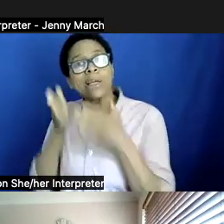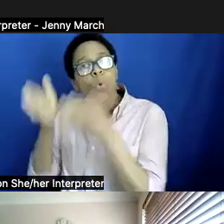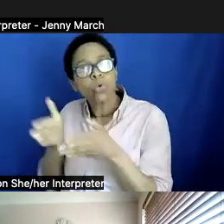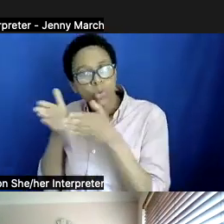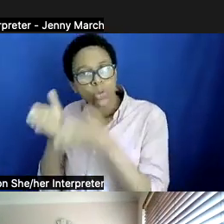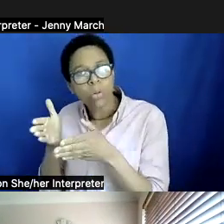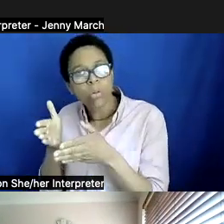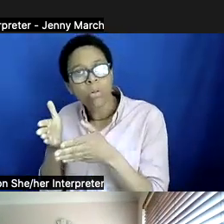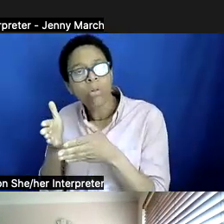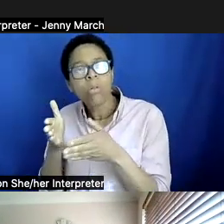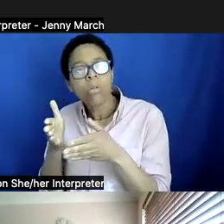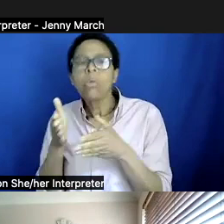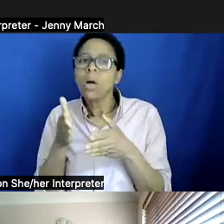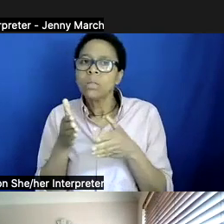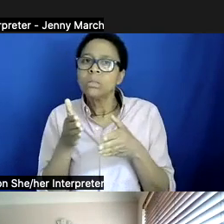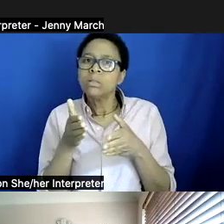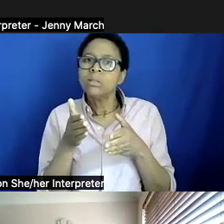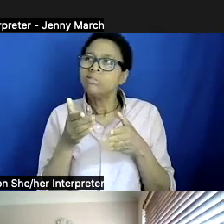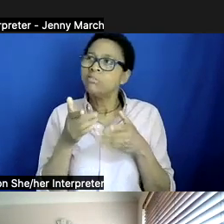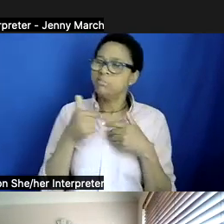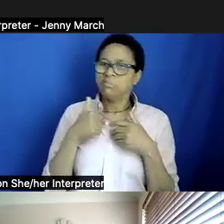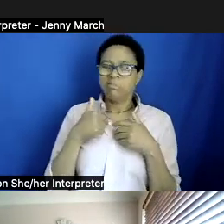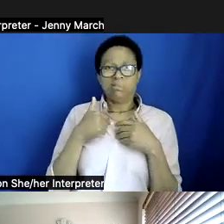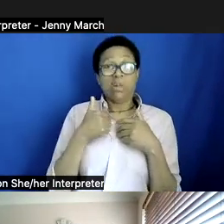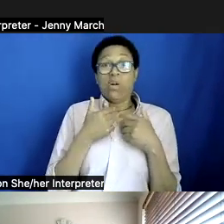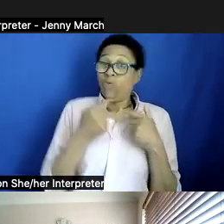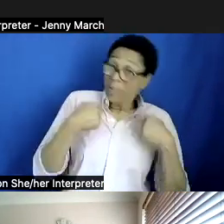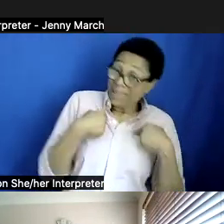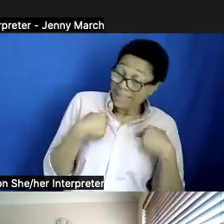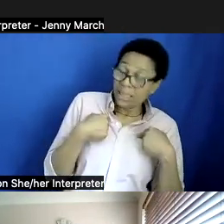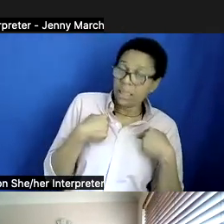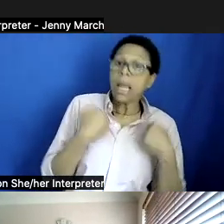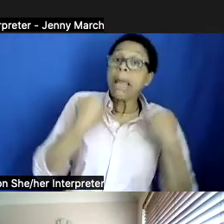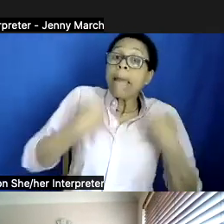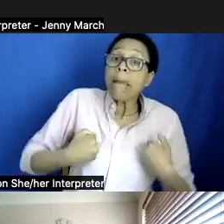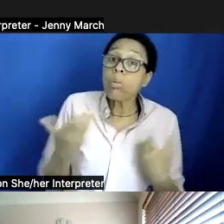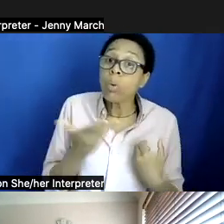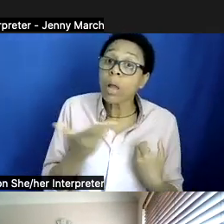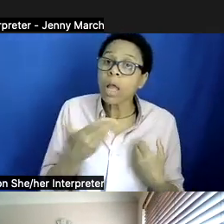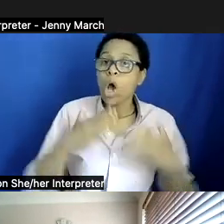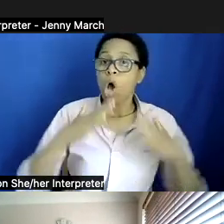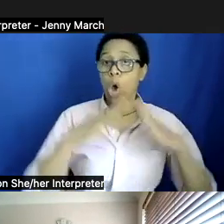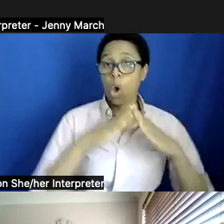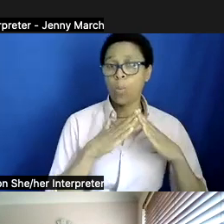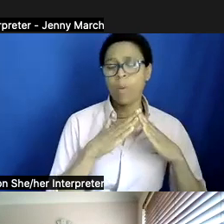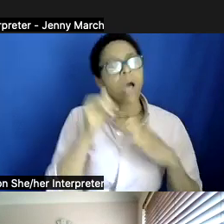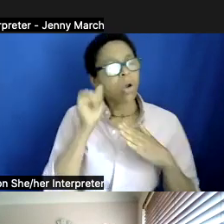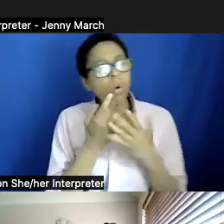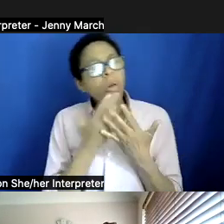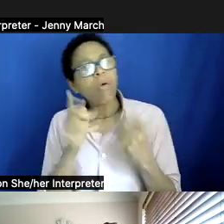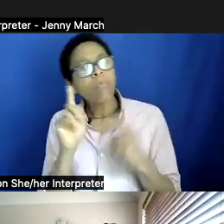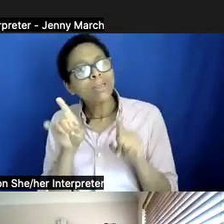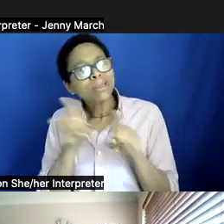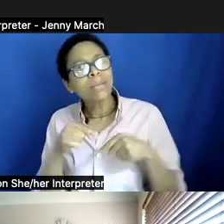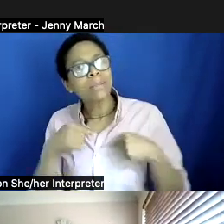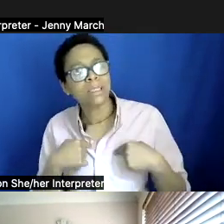lot of our time whilst being ill is spent at home. So if I could go on to the